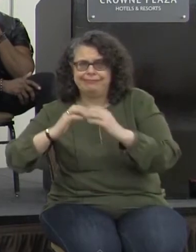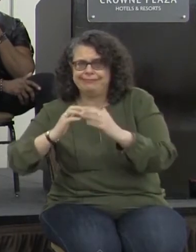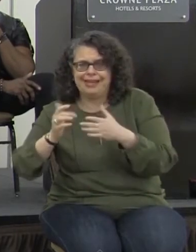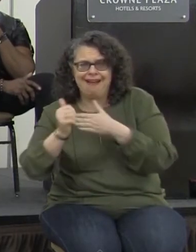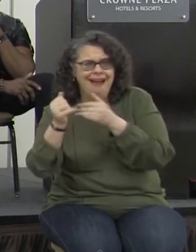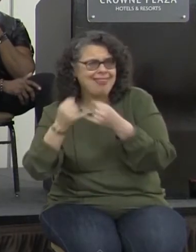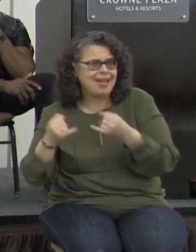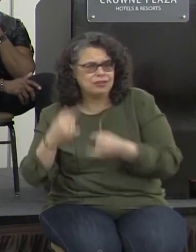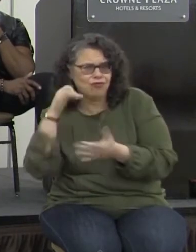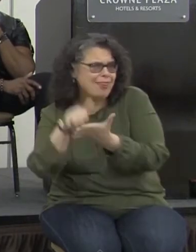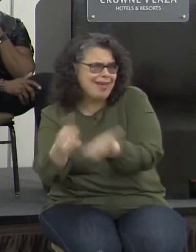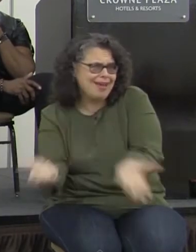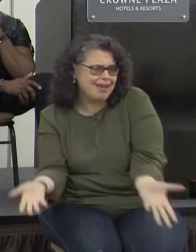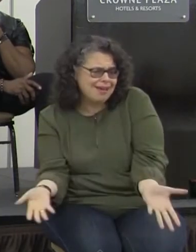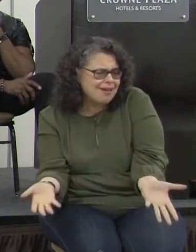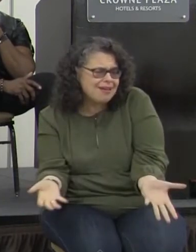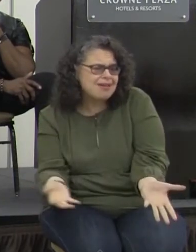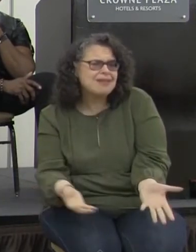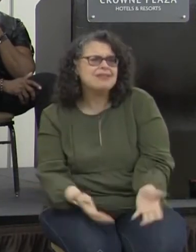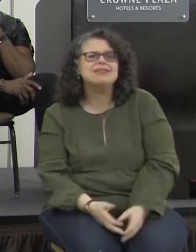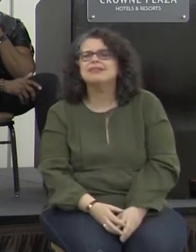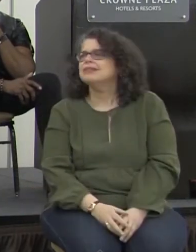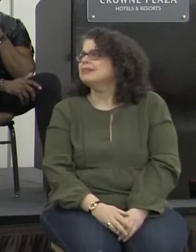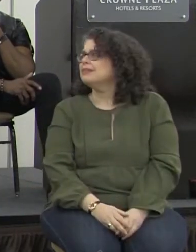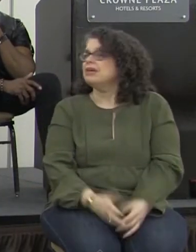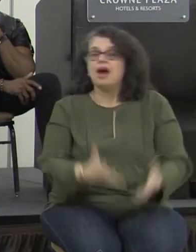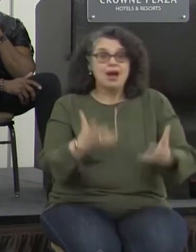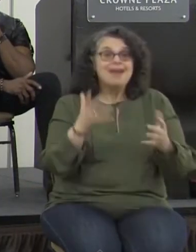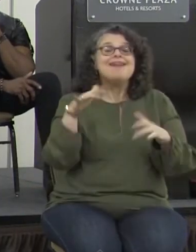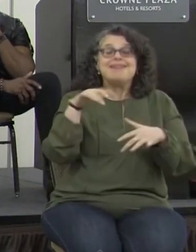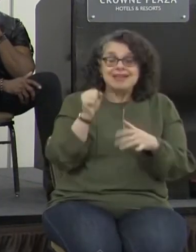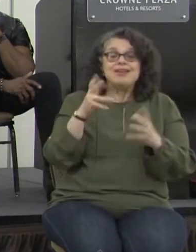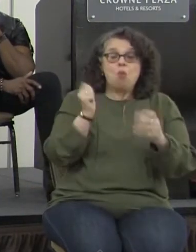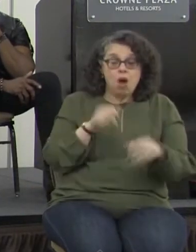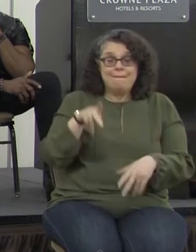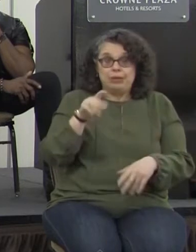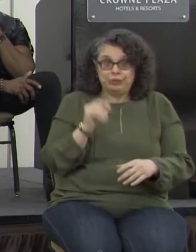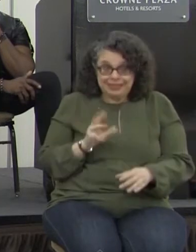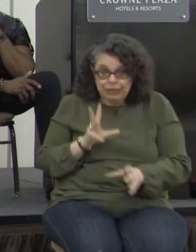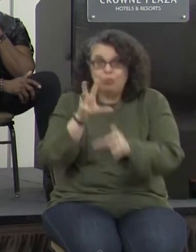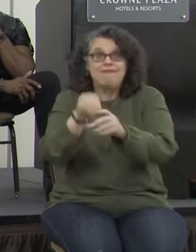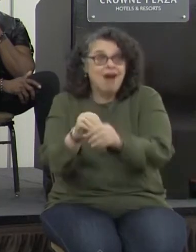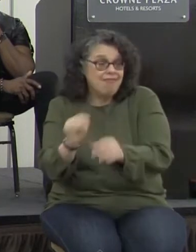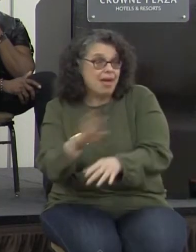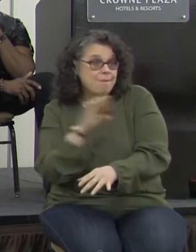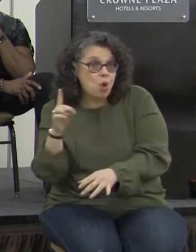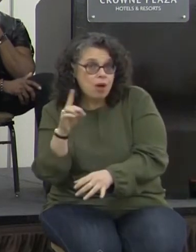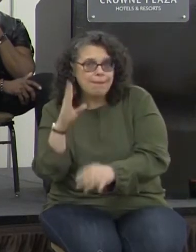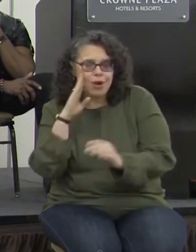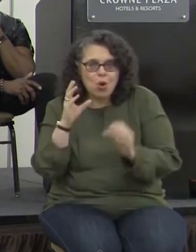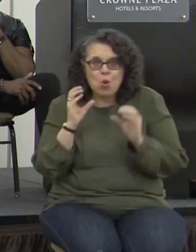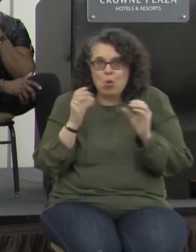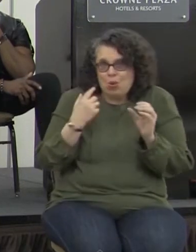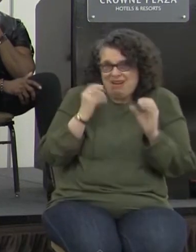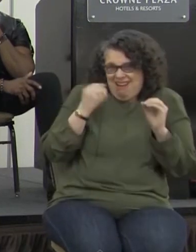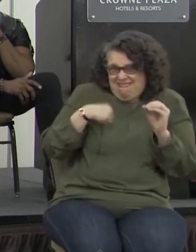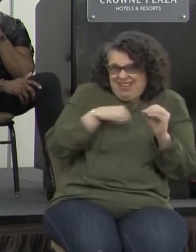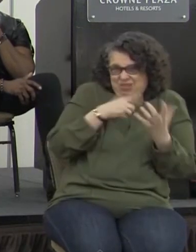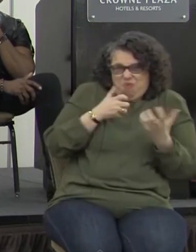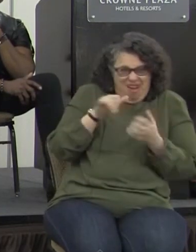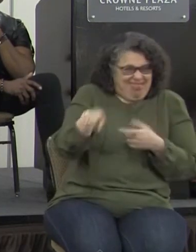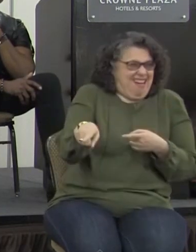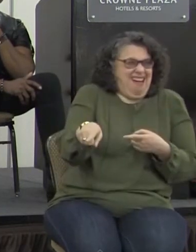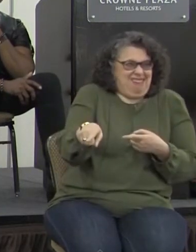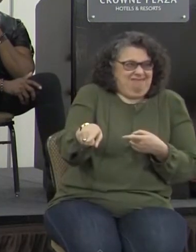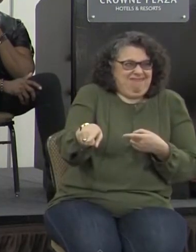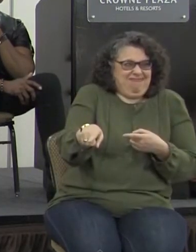that. Although I want a person of color to be on that board, I know for a fact that none of us want to be, because